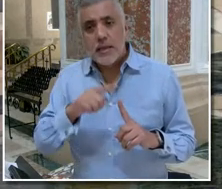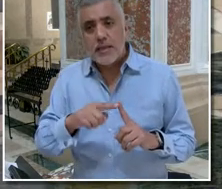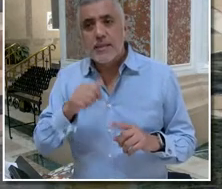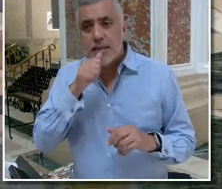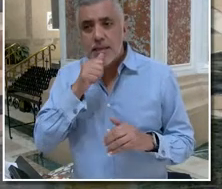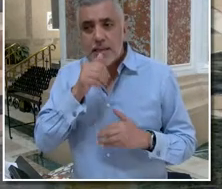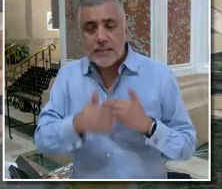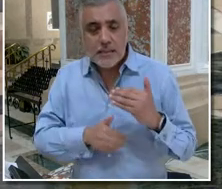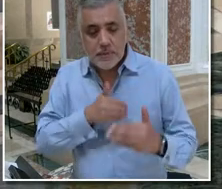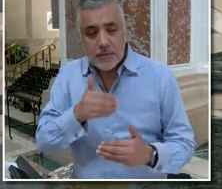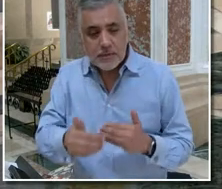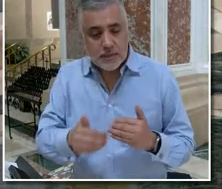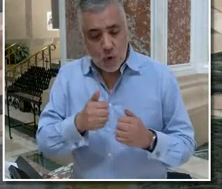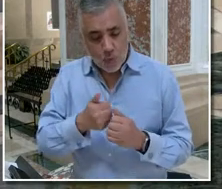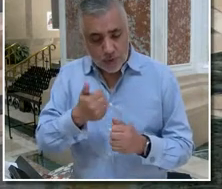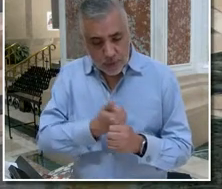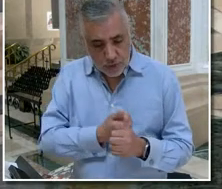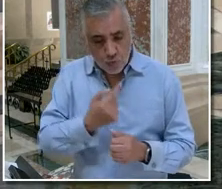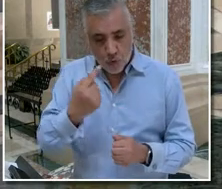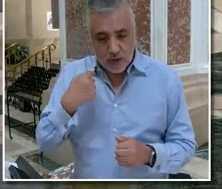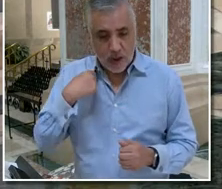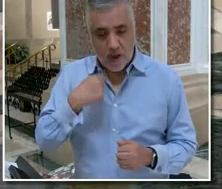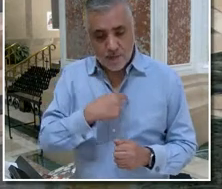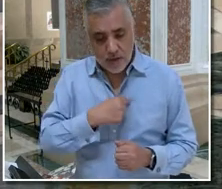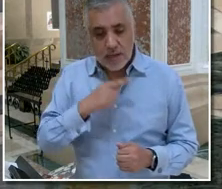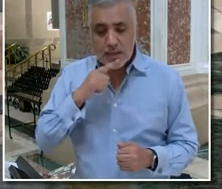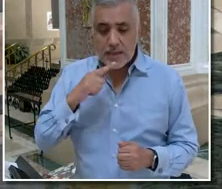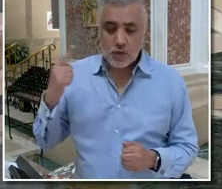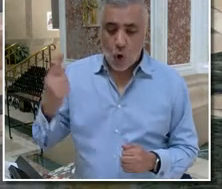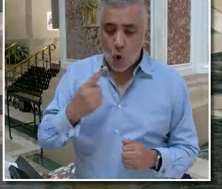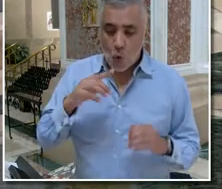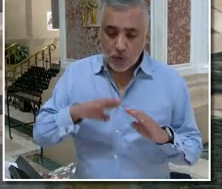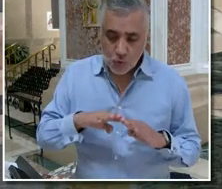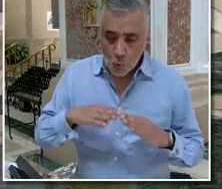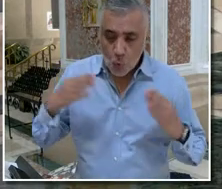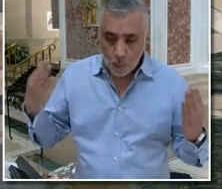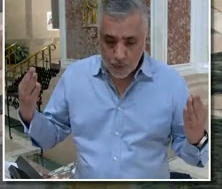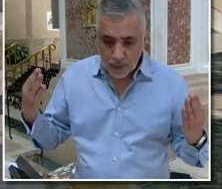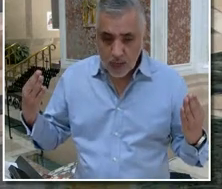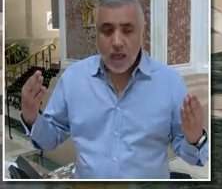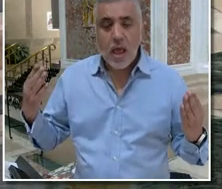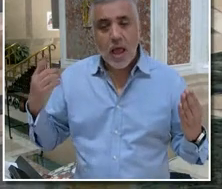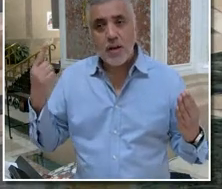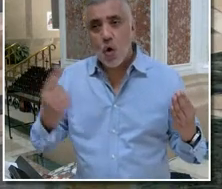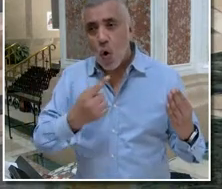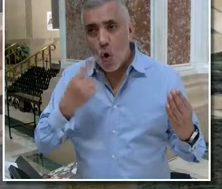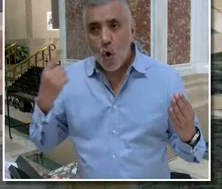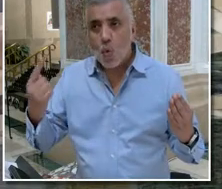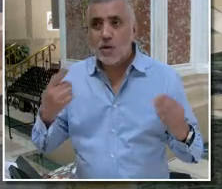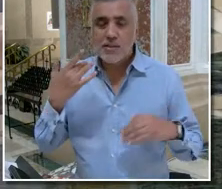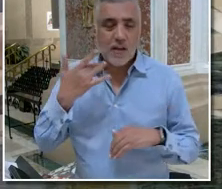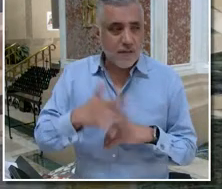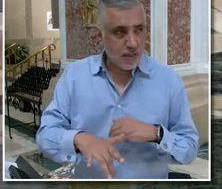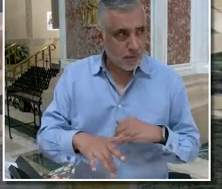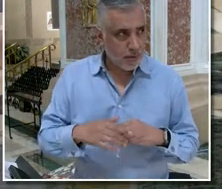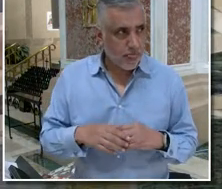intimacy with each of us is always open and always